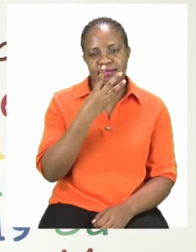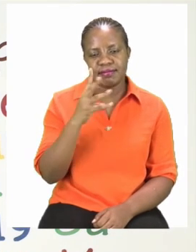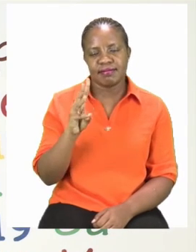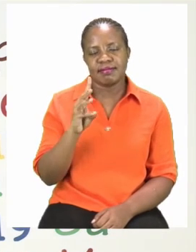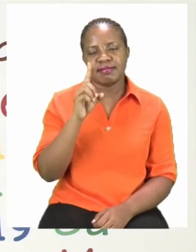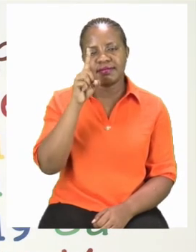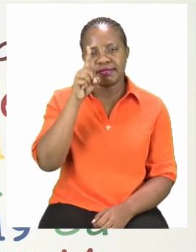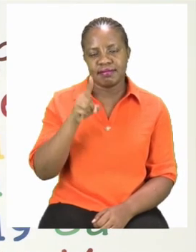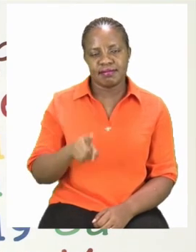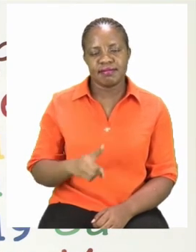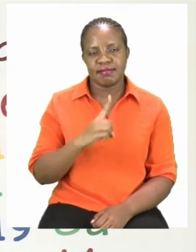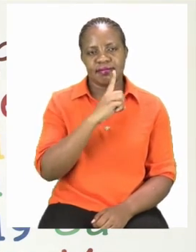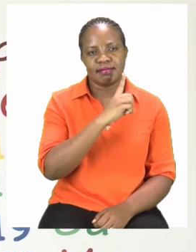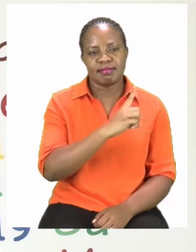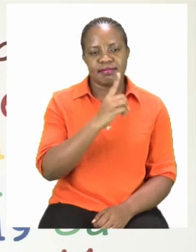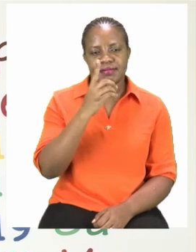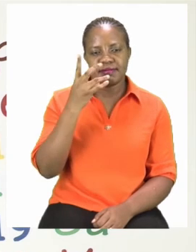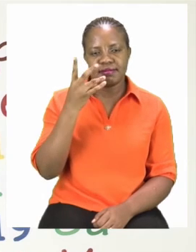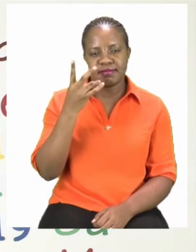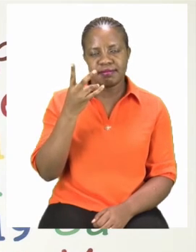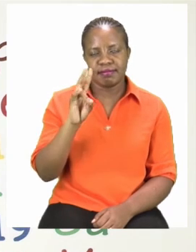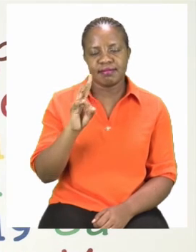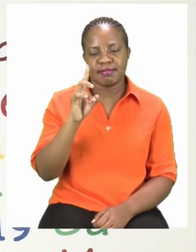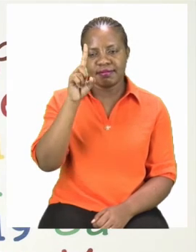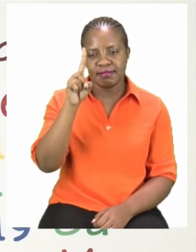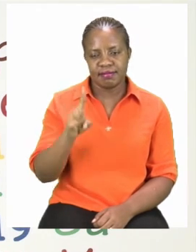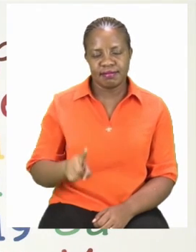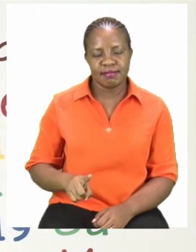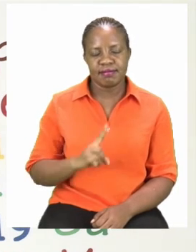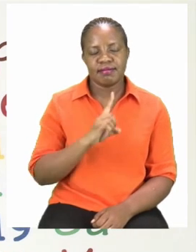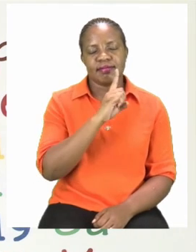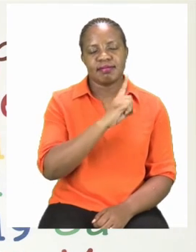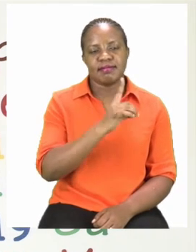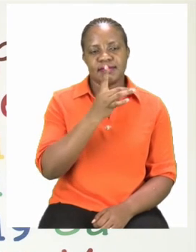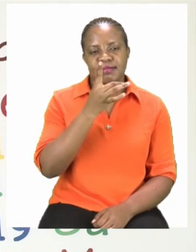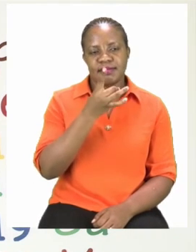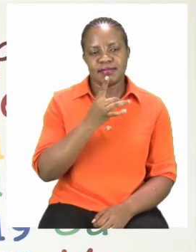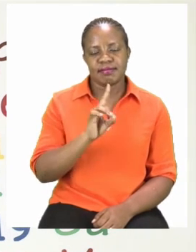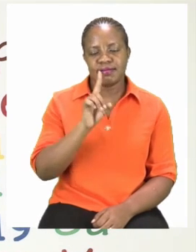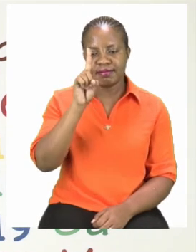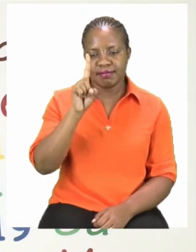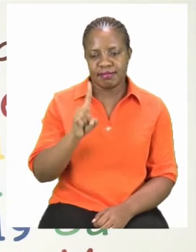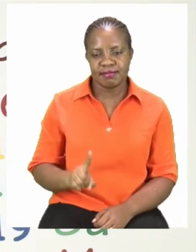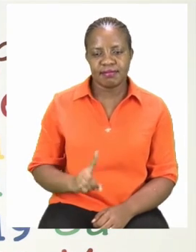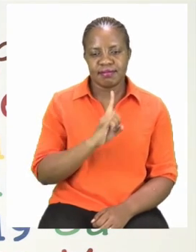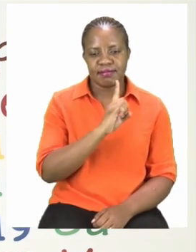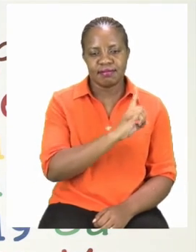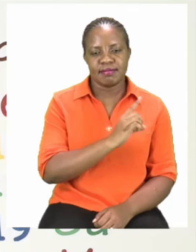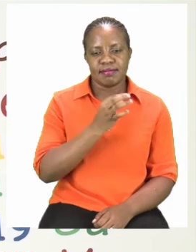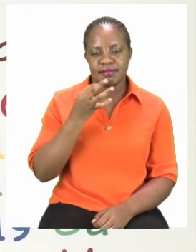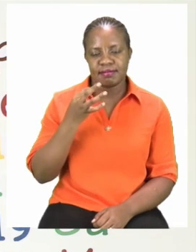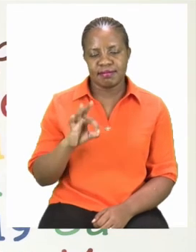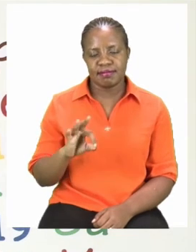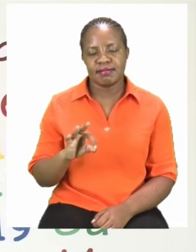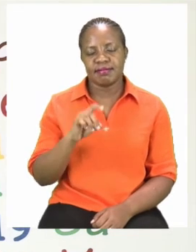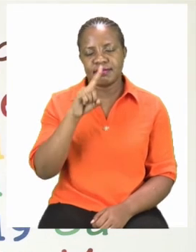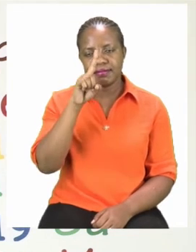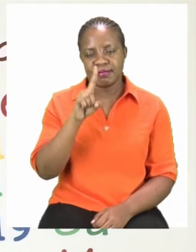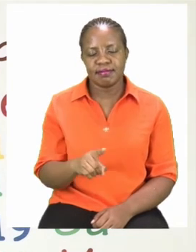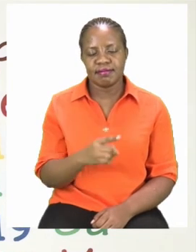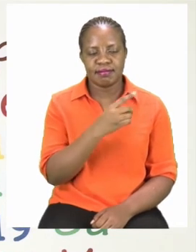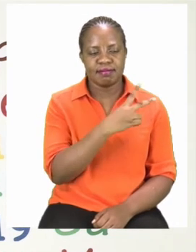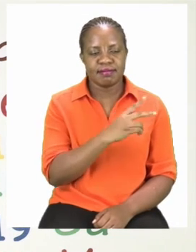20 is 21. So that is the one we're going to start with. Let's go, and don't forget to cross out. You can also